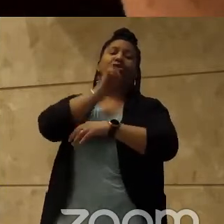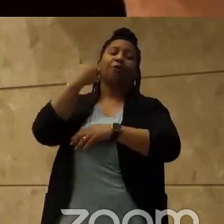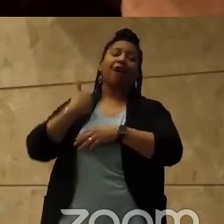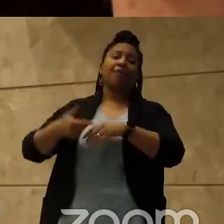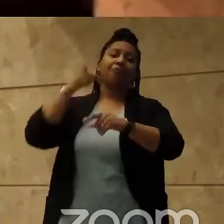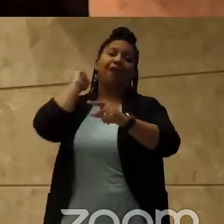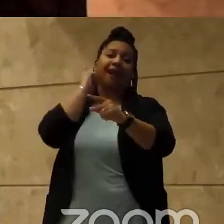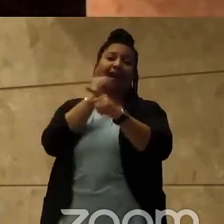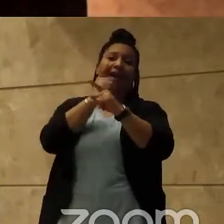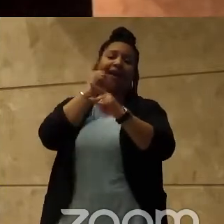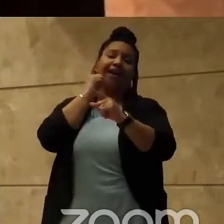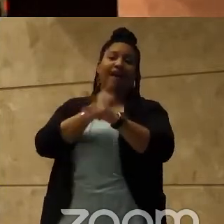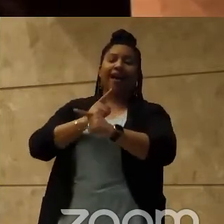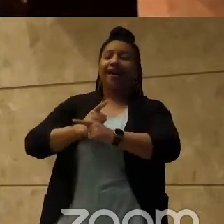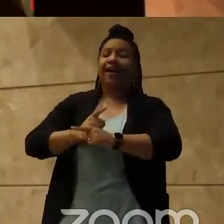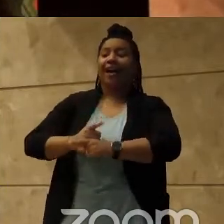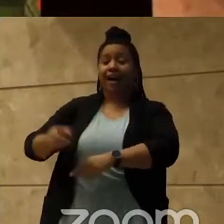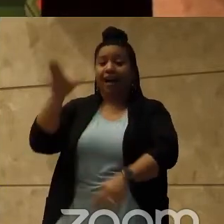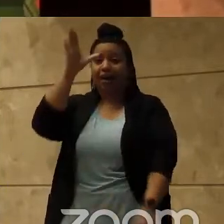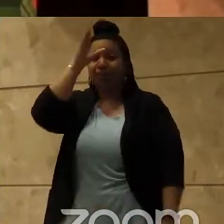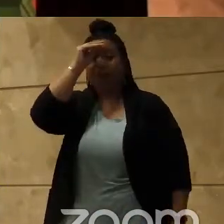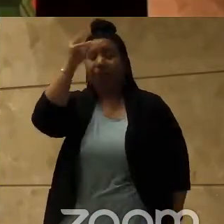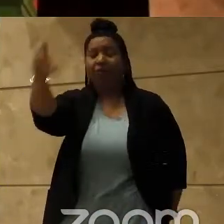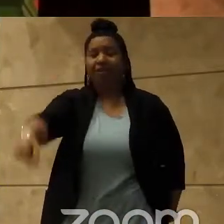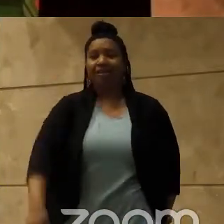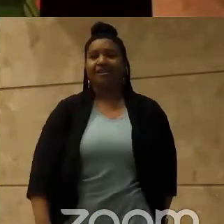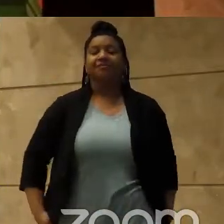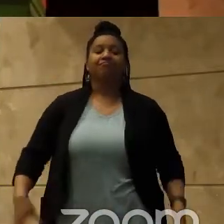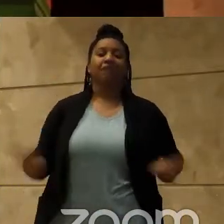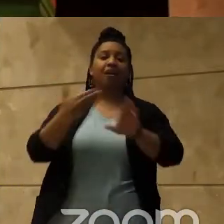make so upright.